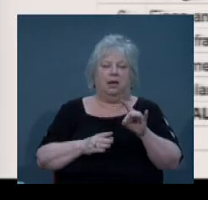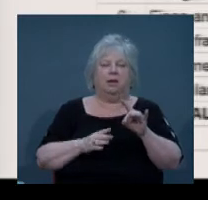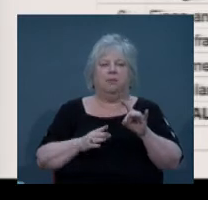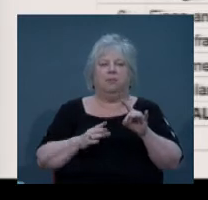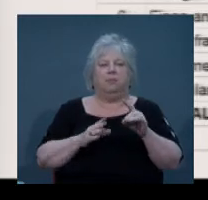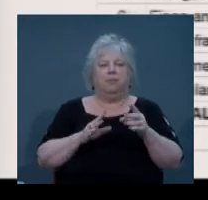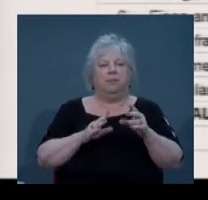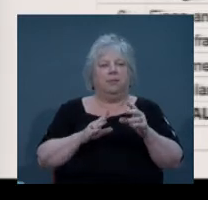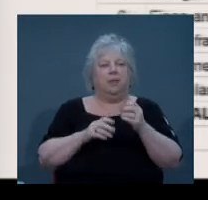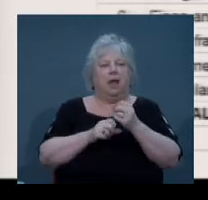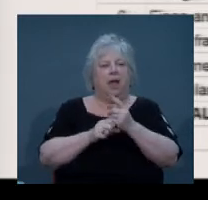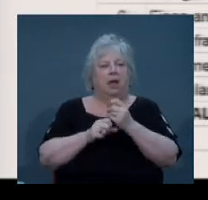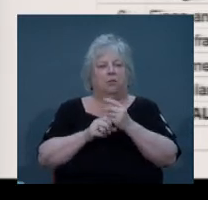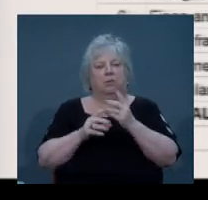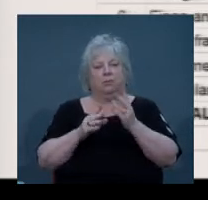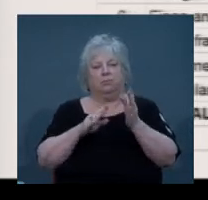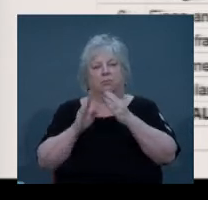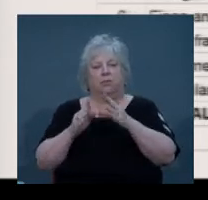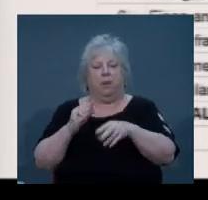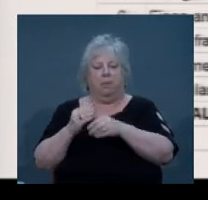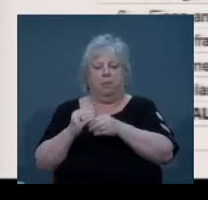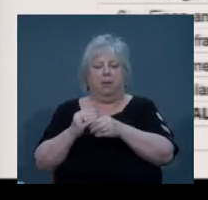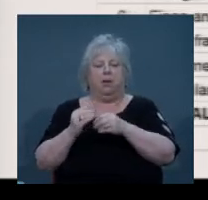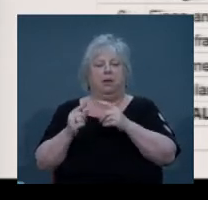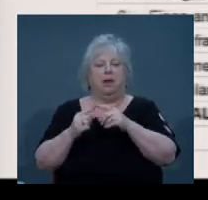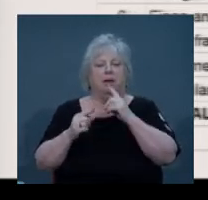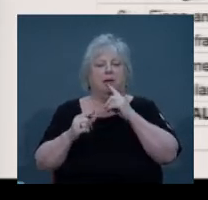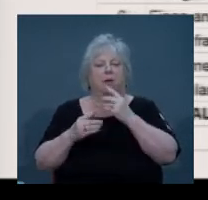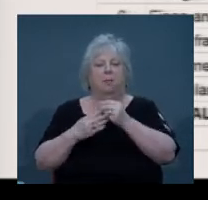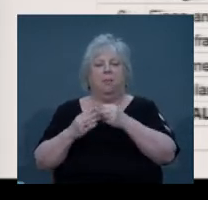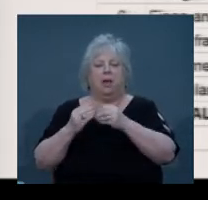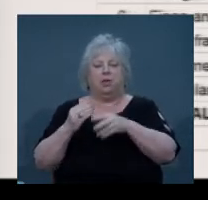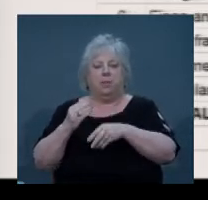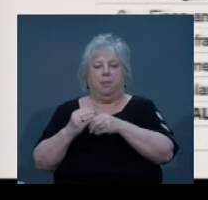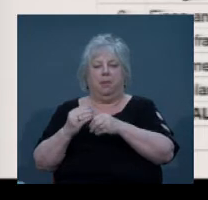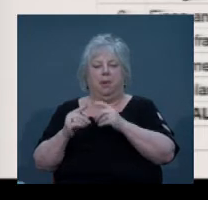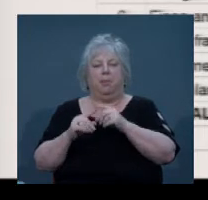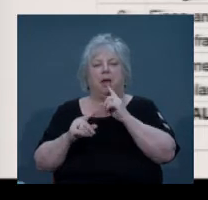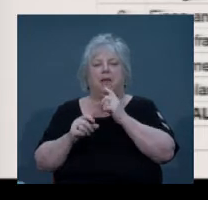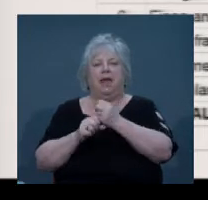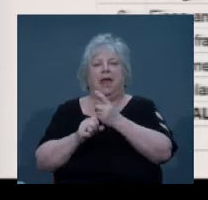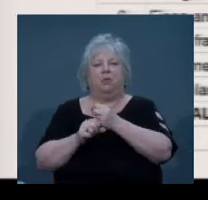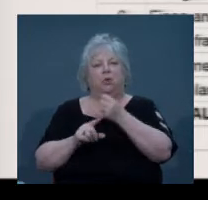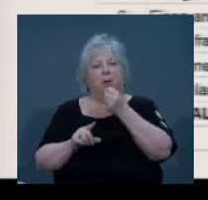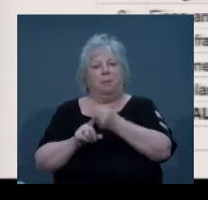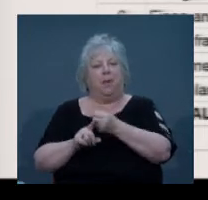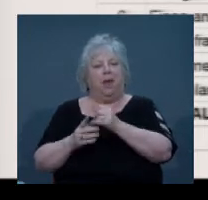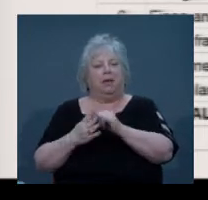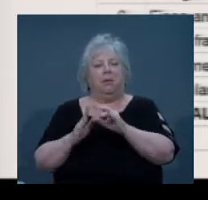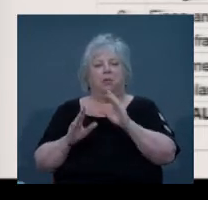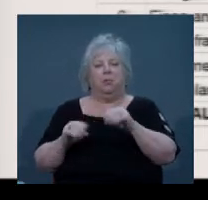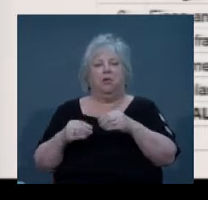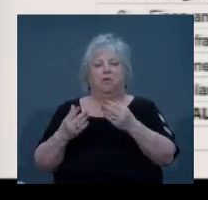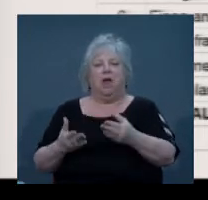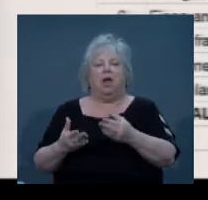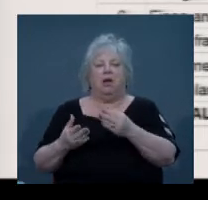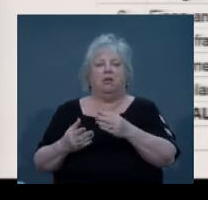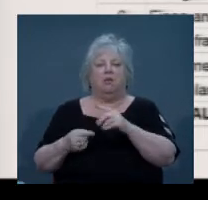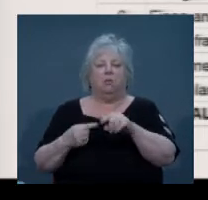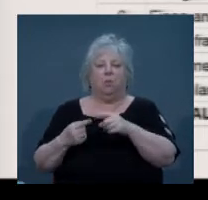The annualized amendment takes our budget amendment, but it's the annual impact that was provided to you when we did